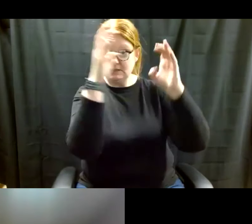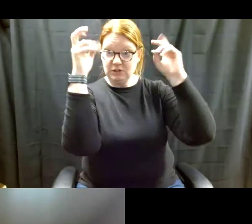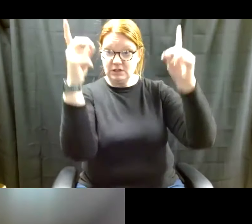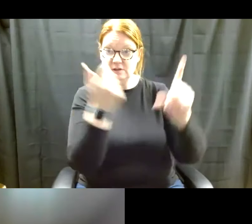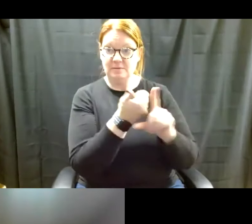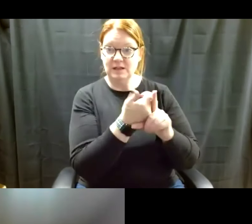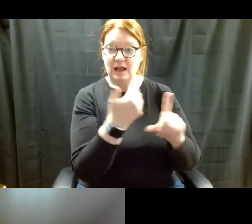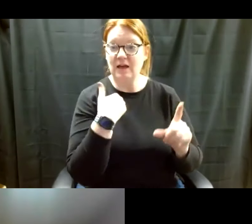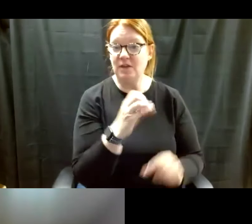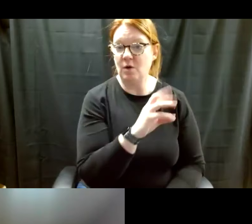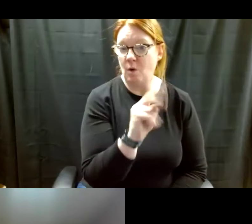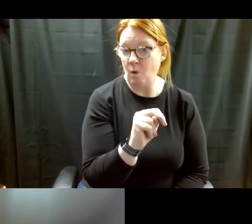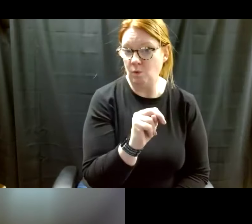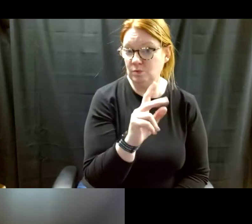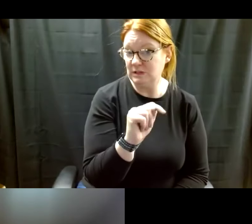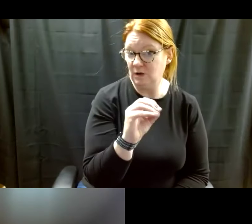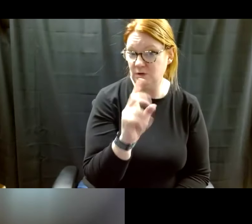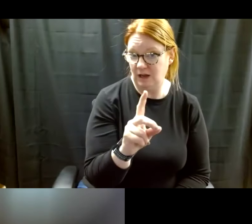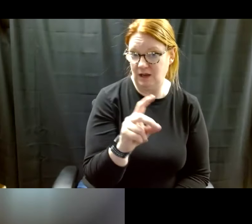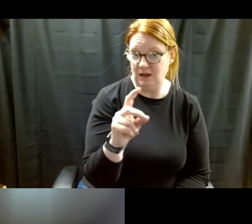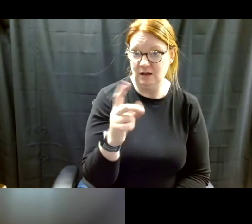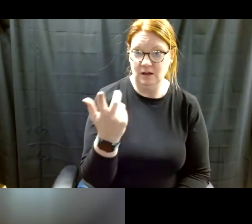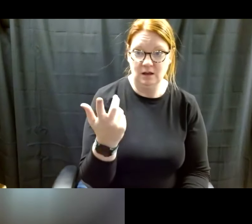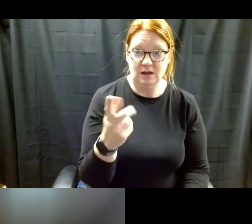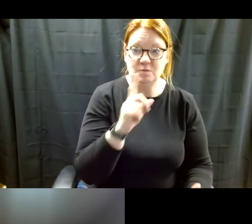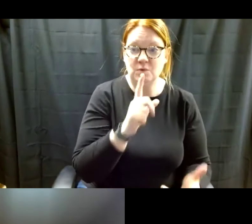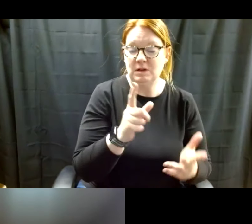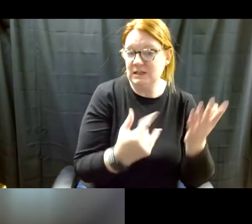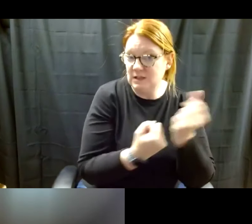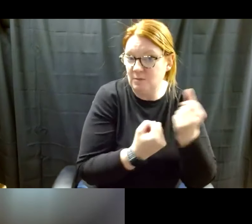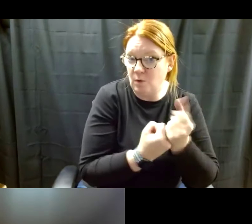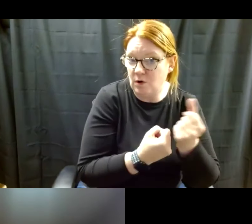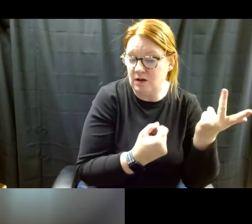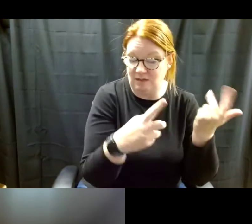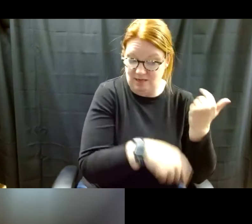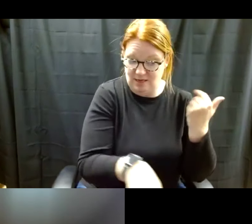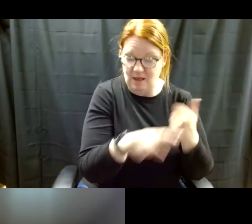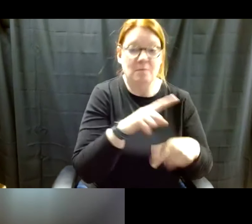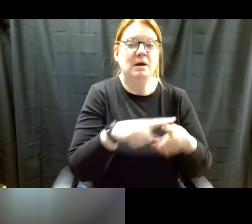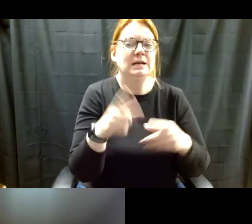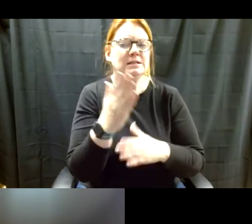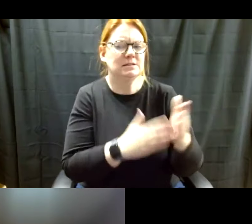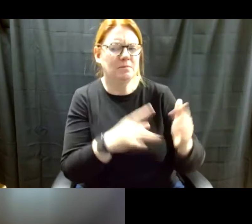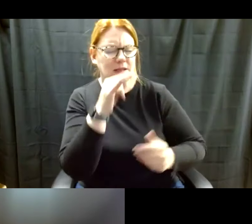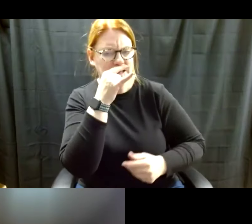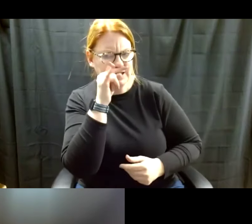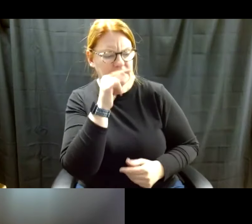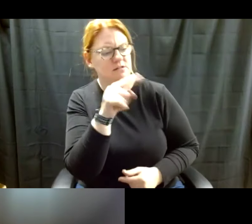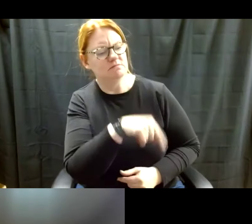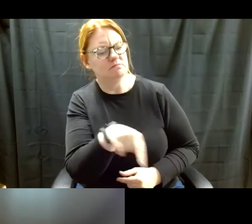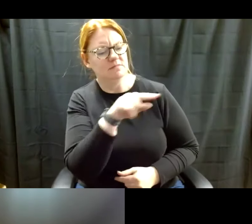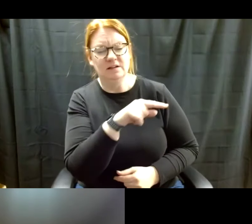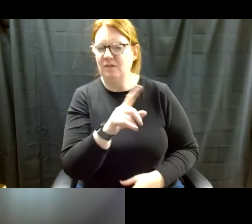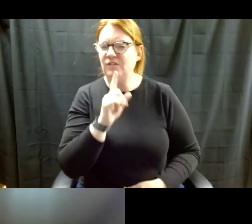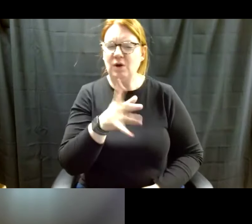deaf, and sometimes we're helping and consulting and supporting those kiddos in that capacity. But some of our kids are in rural